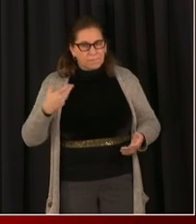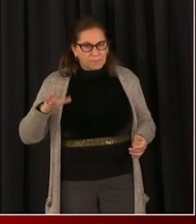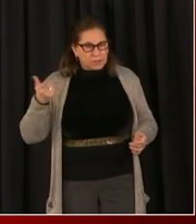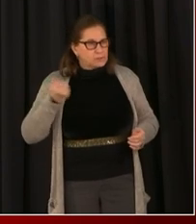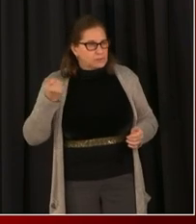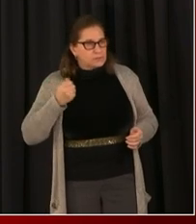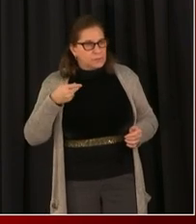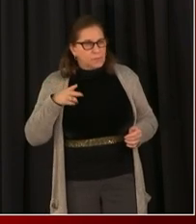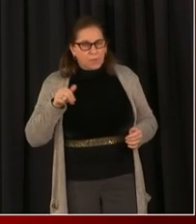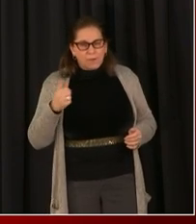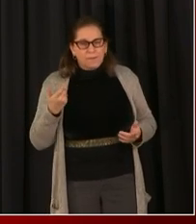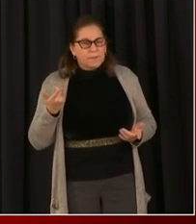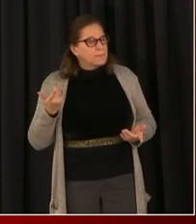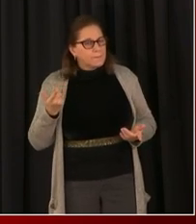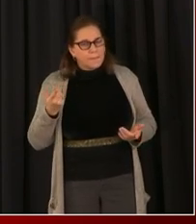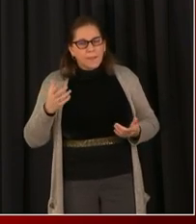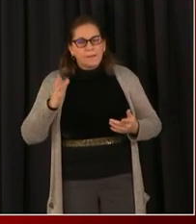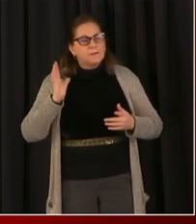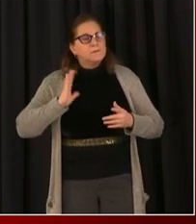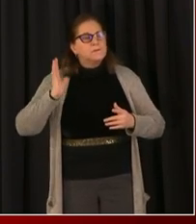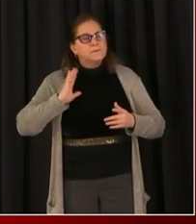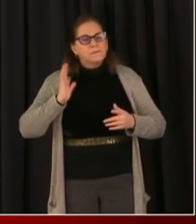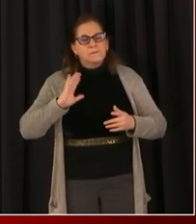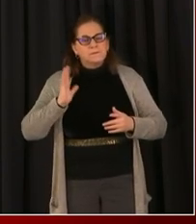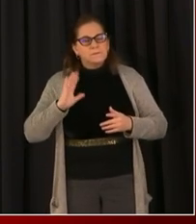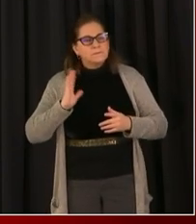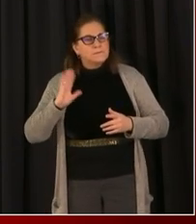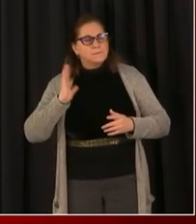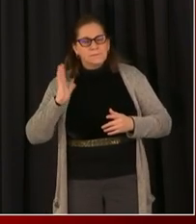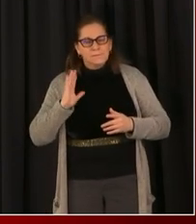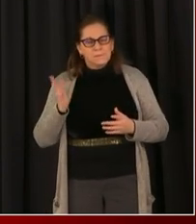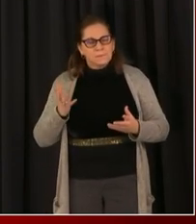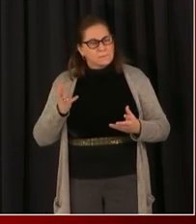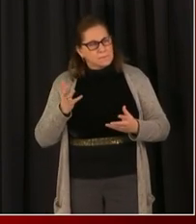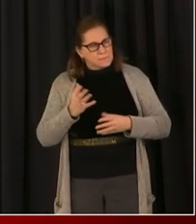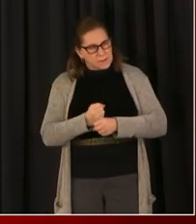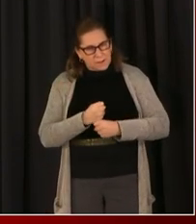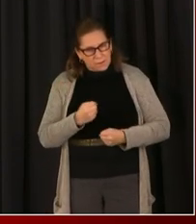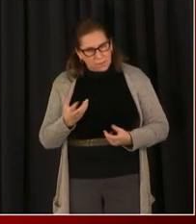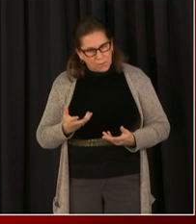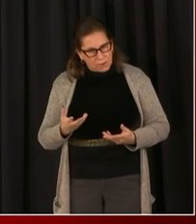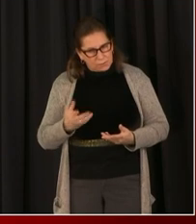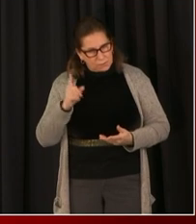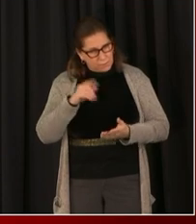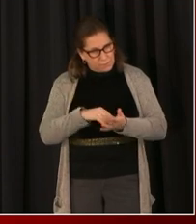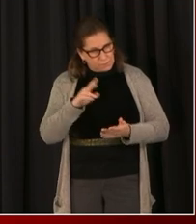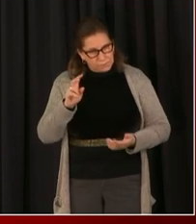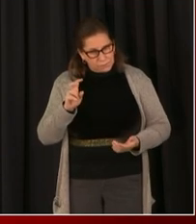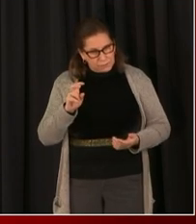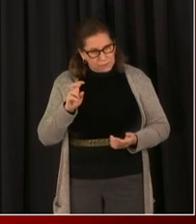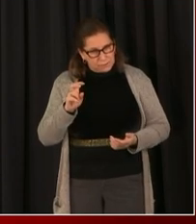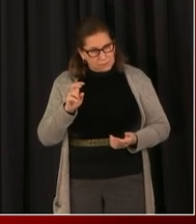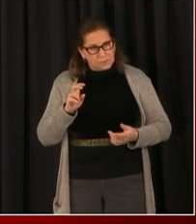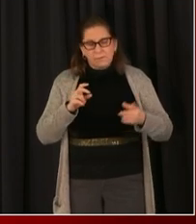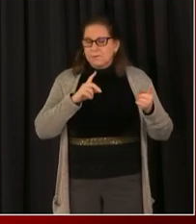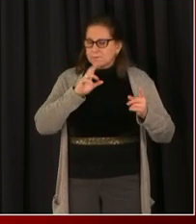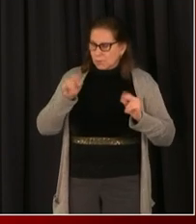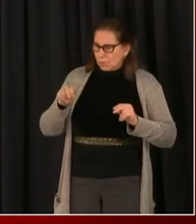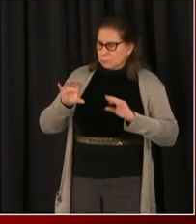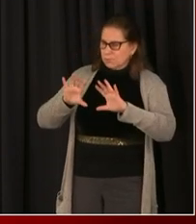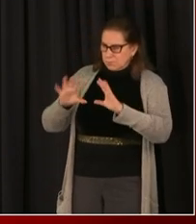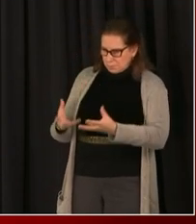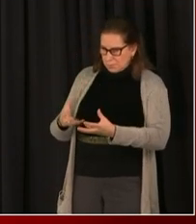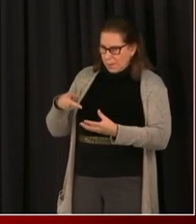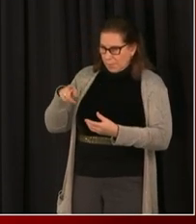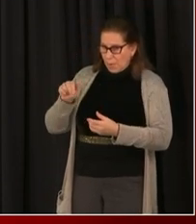get it with this extension? Yes. So if they have an application in by November 30th,